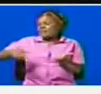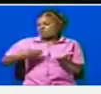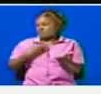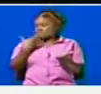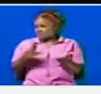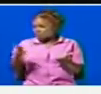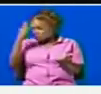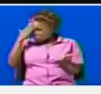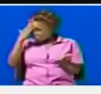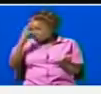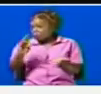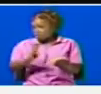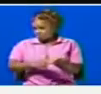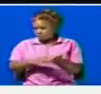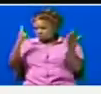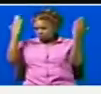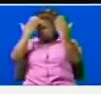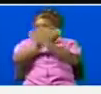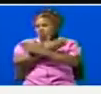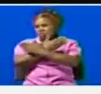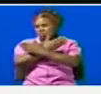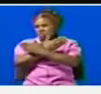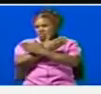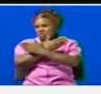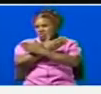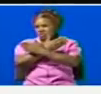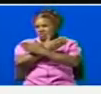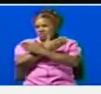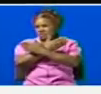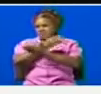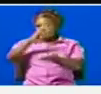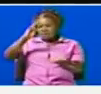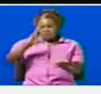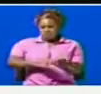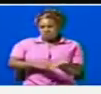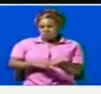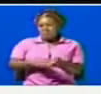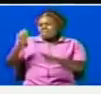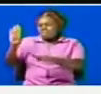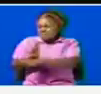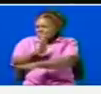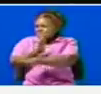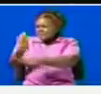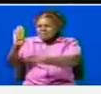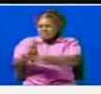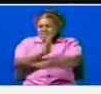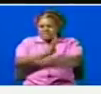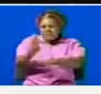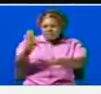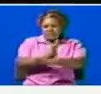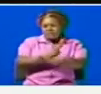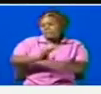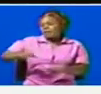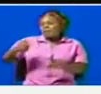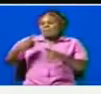or anybody who knows Migori town at night, he would tell you that Migori is a very busy and buzzing town even at night, but